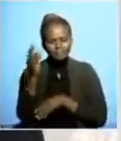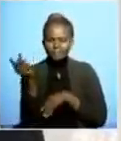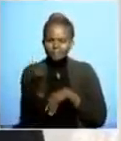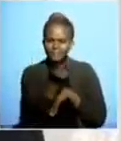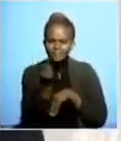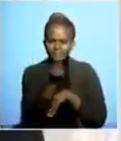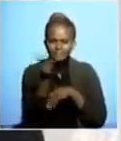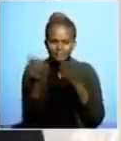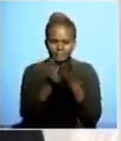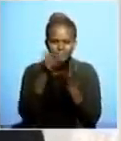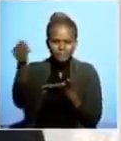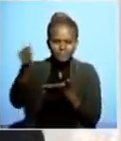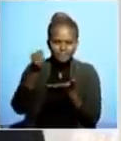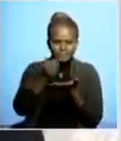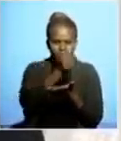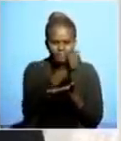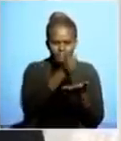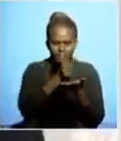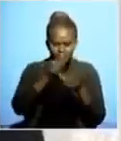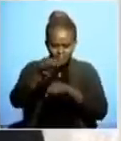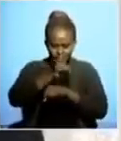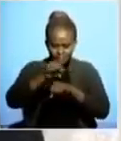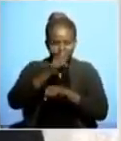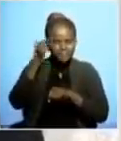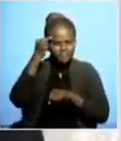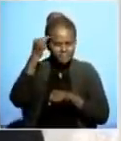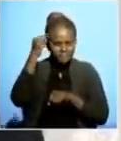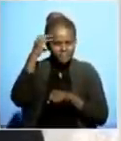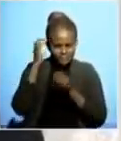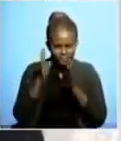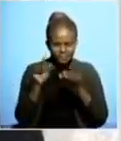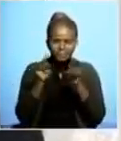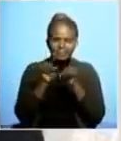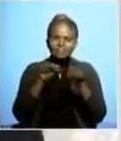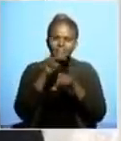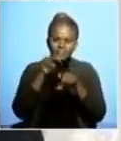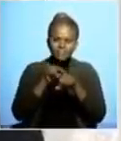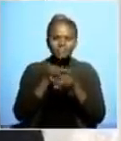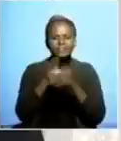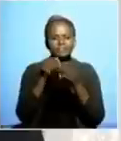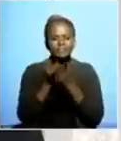in senior government officials and the nation at large. Mr. President, sir.